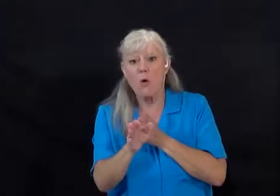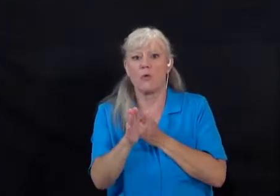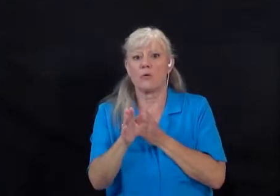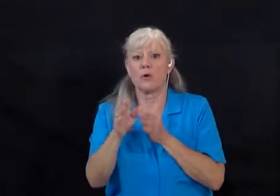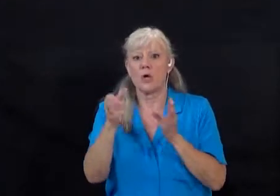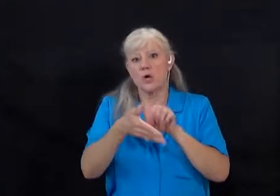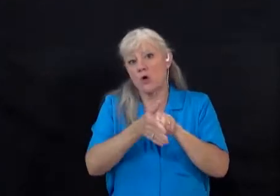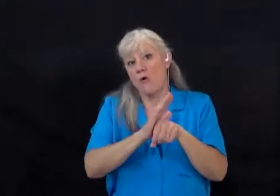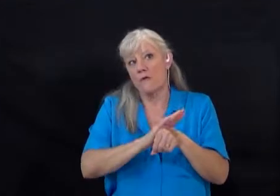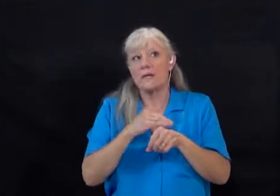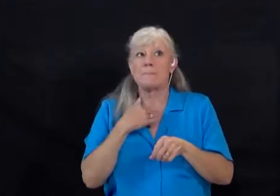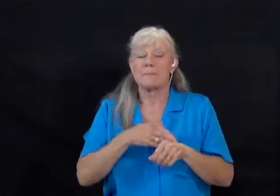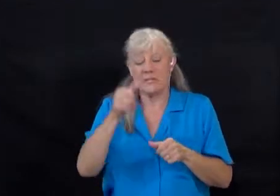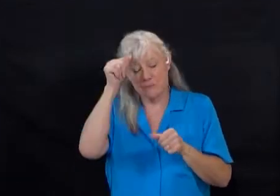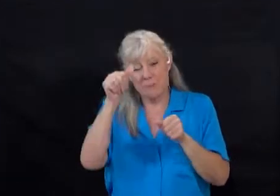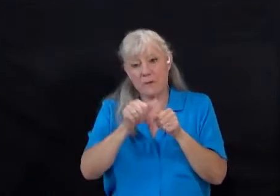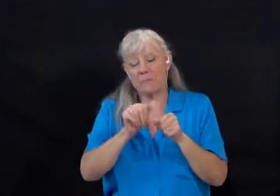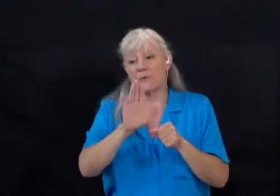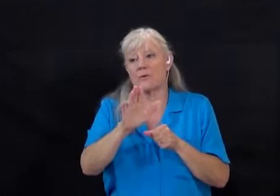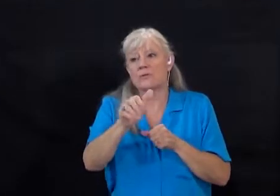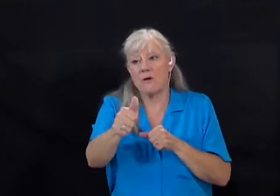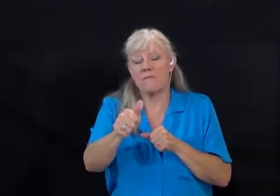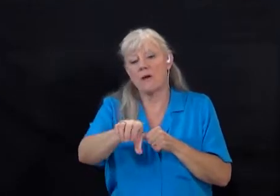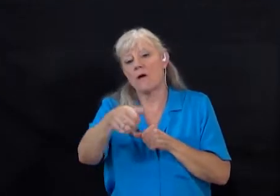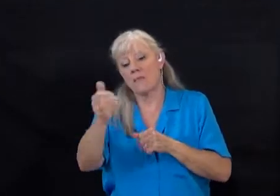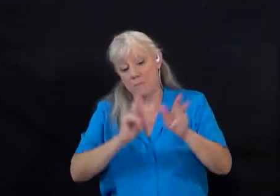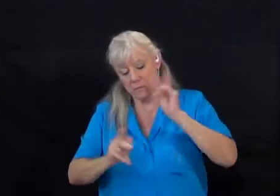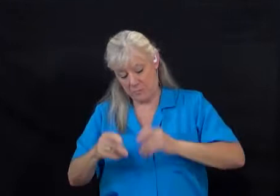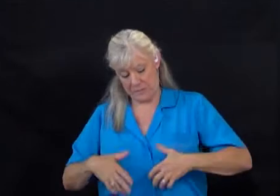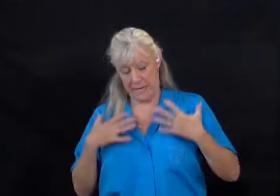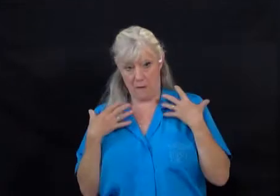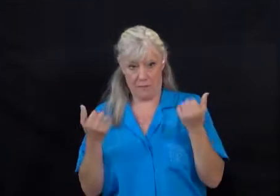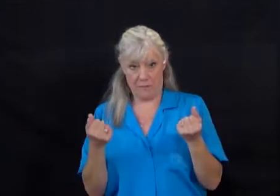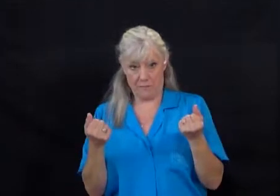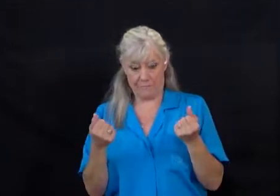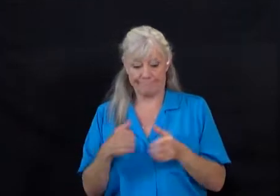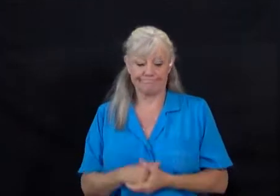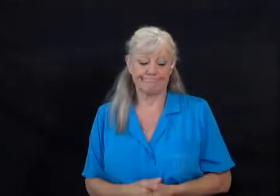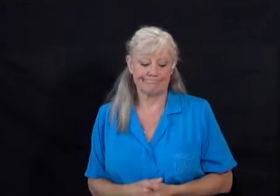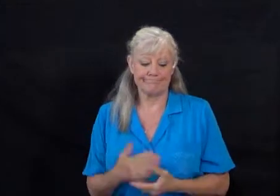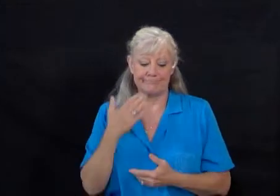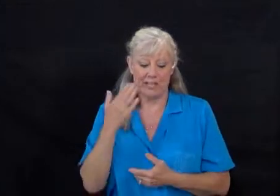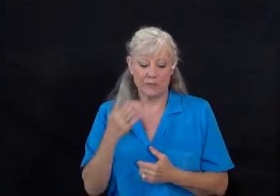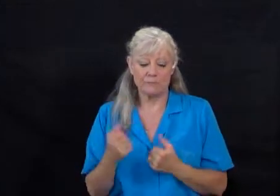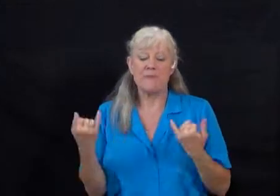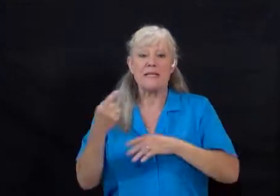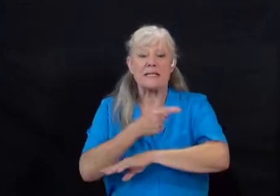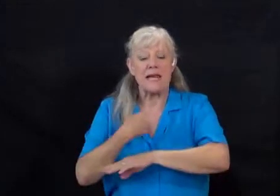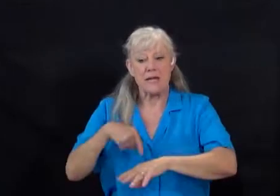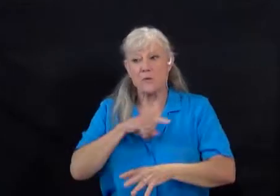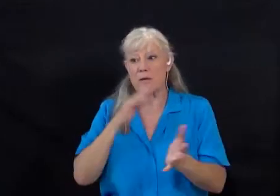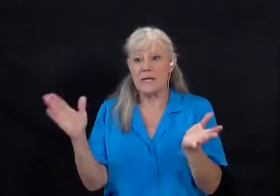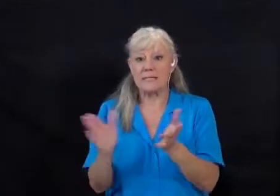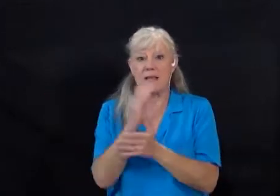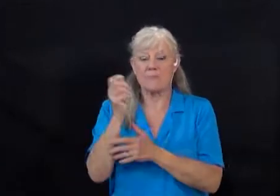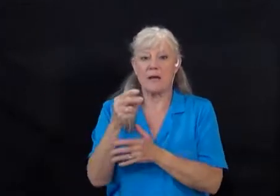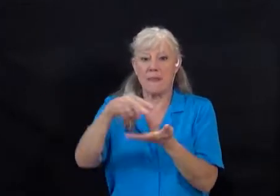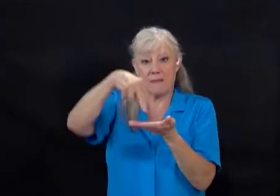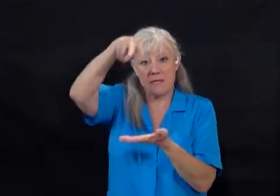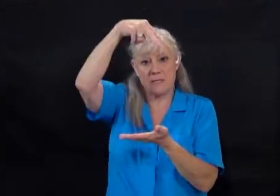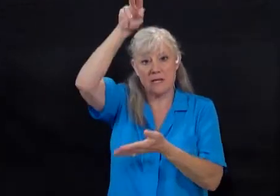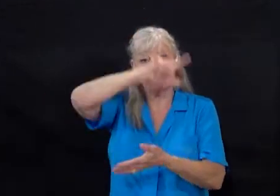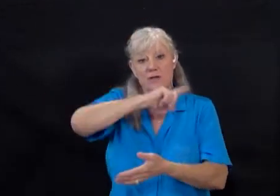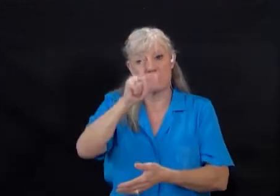health. Please use common sense and social distancing. Thank you. Today we celebrate the Ascension of the